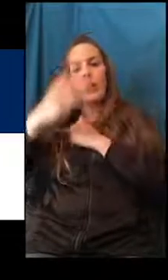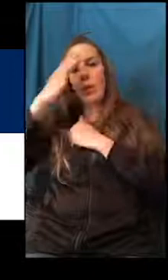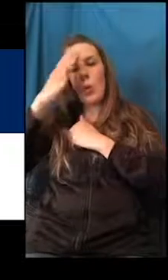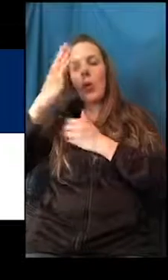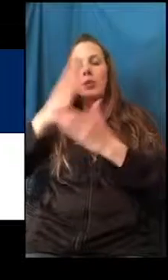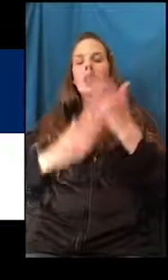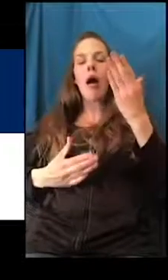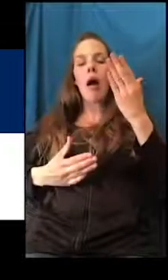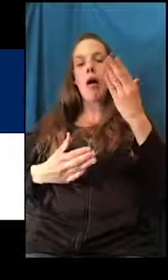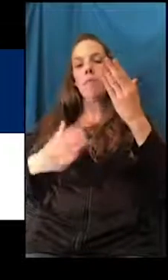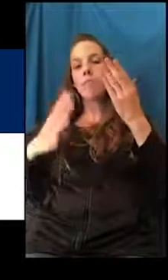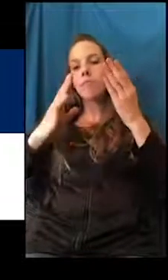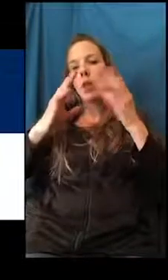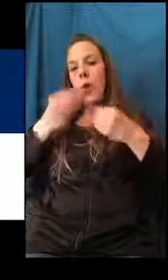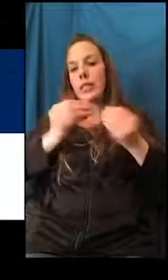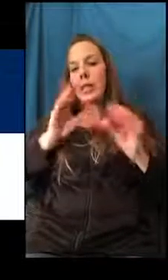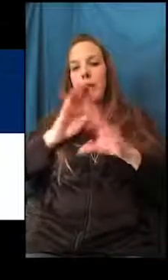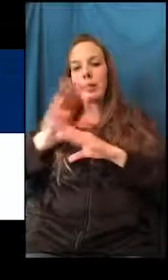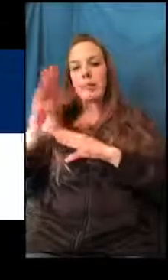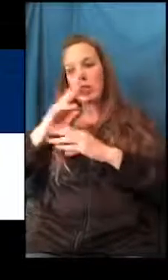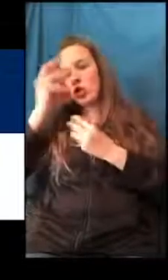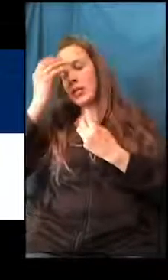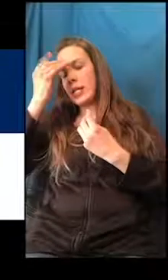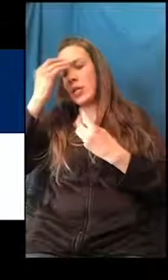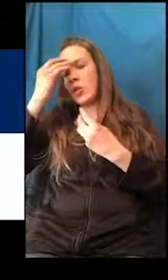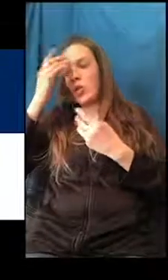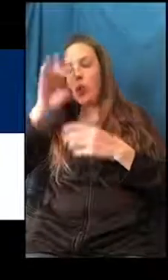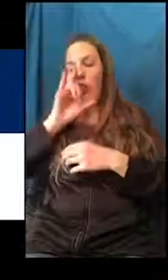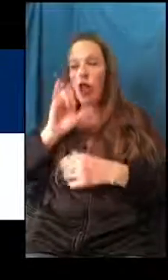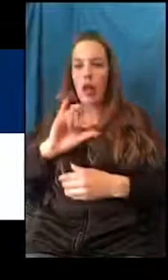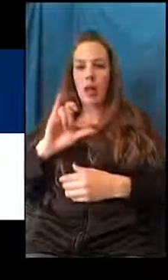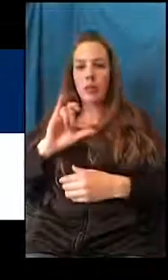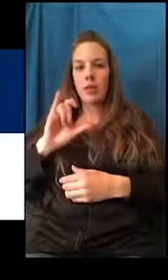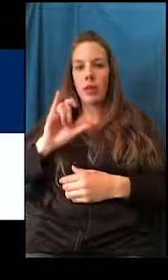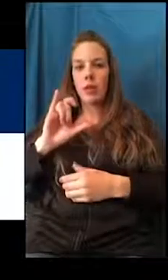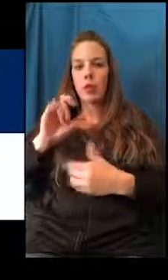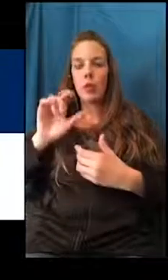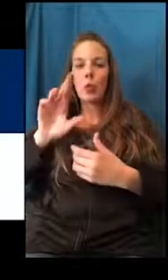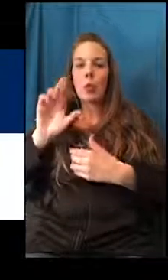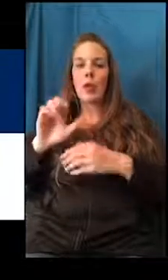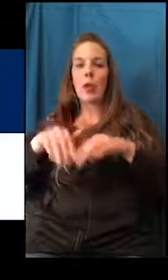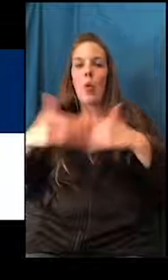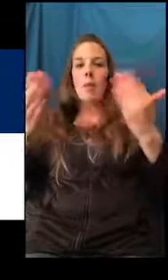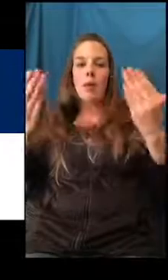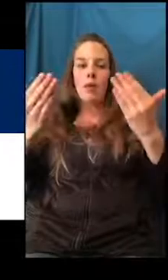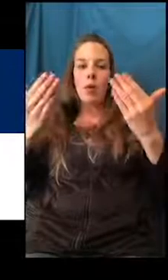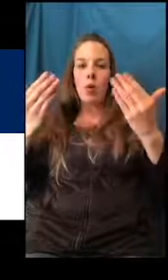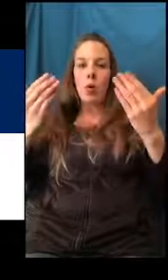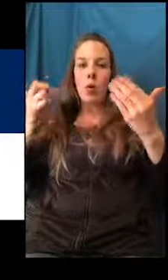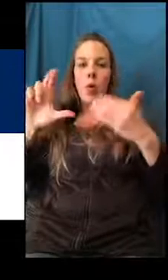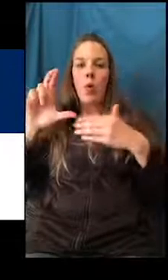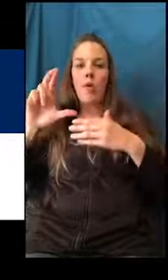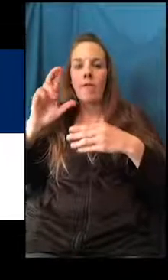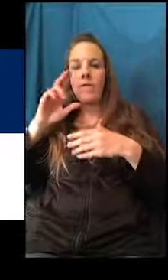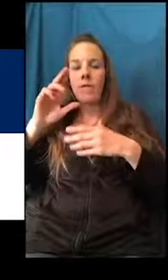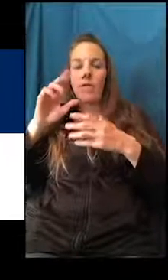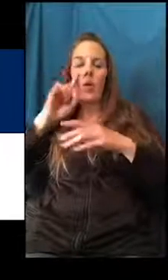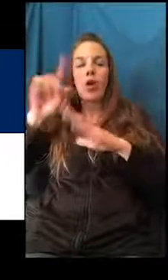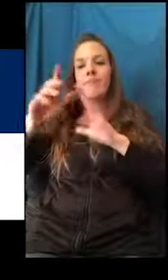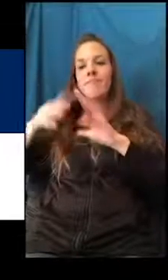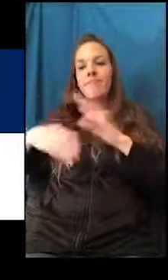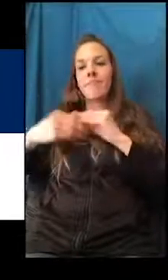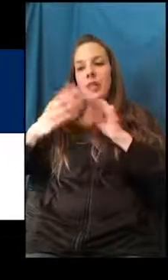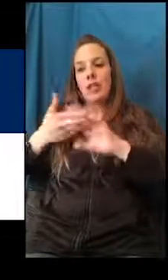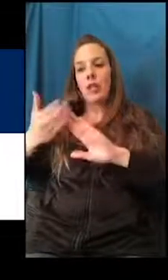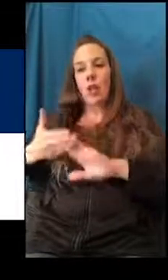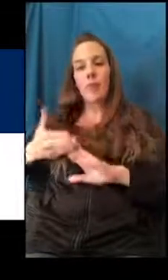and businesses are considering what it looks like to reopen for additional operations. We will